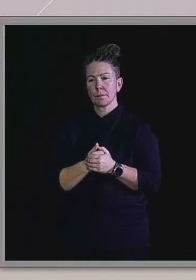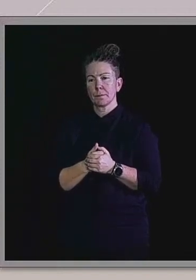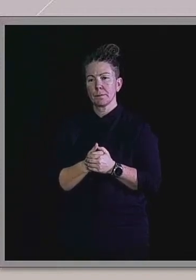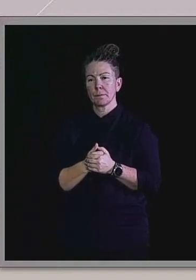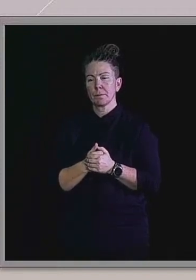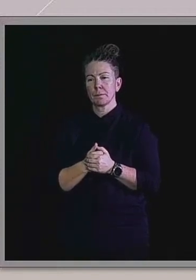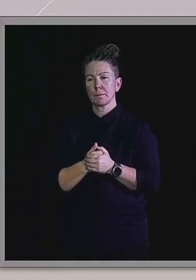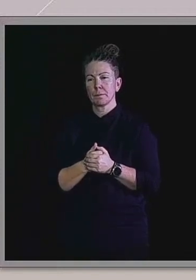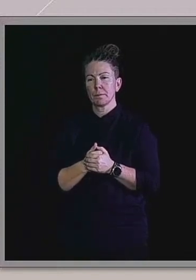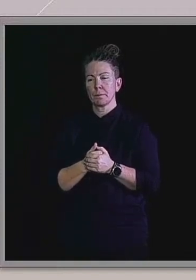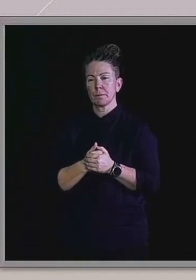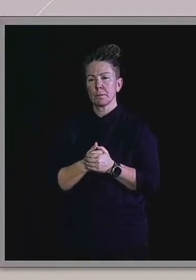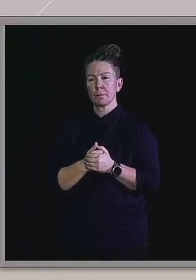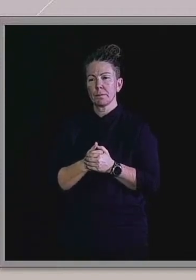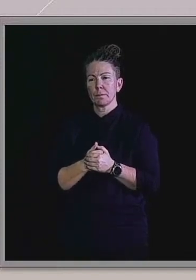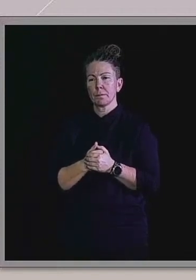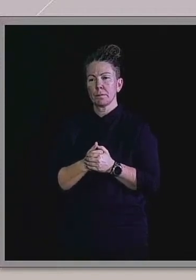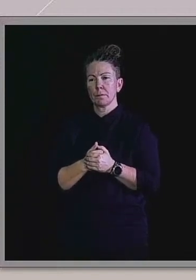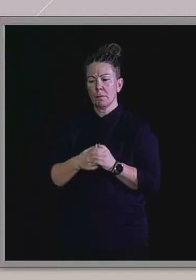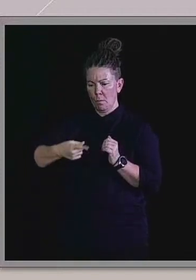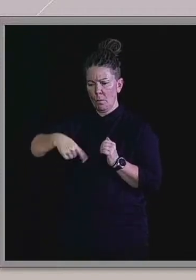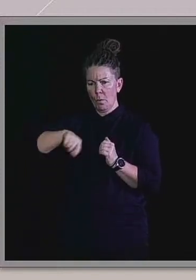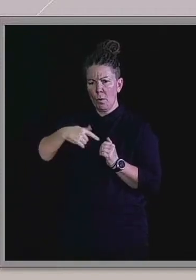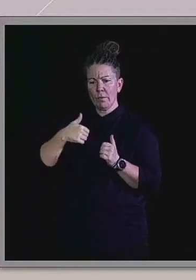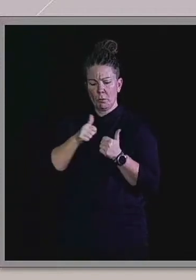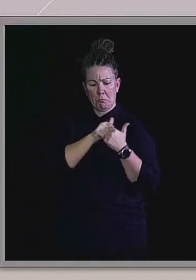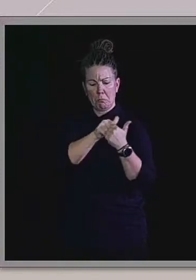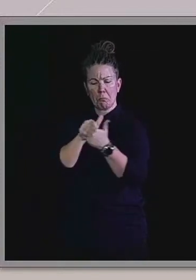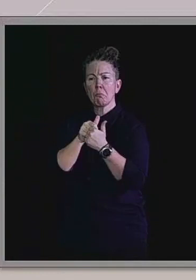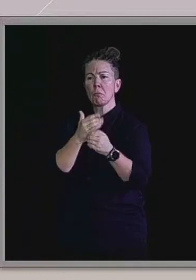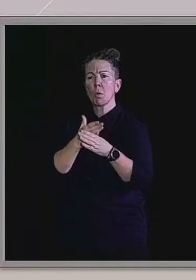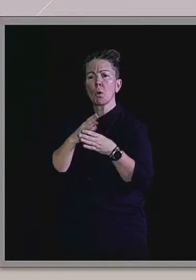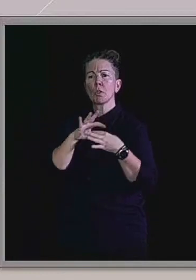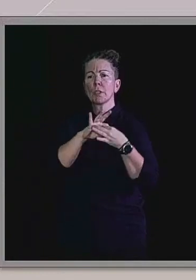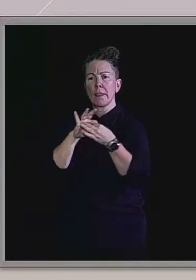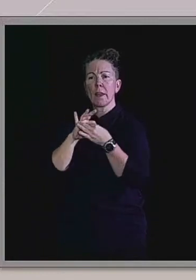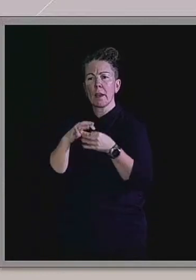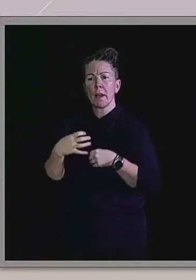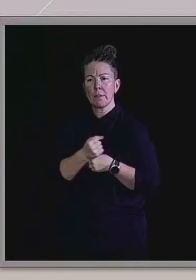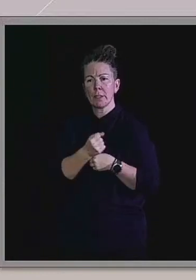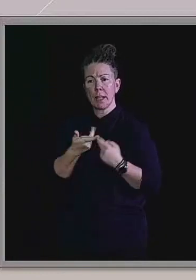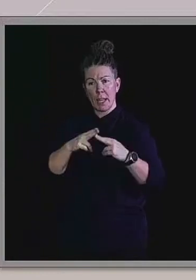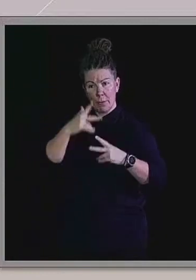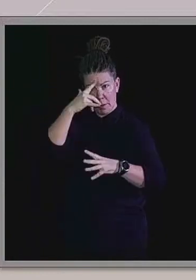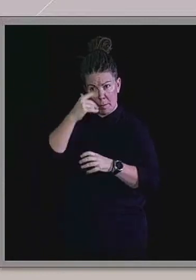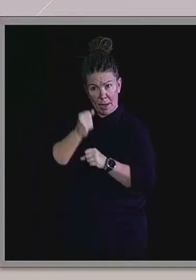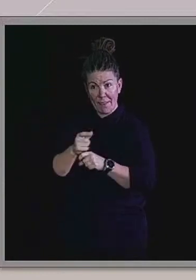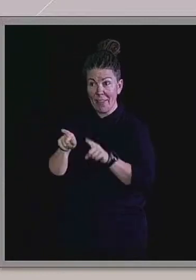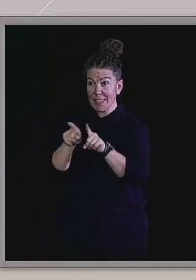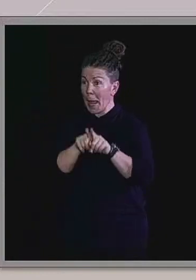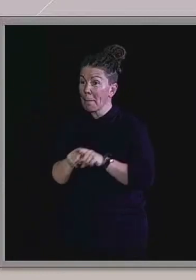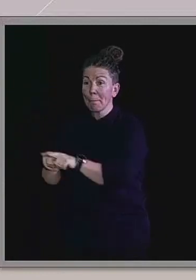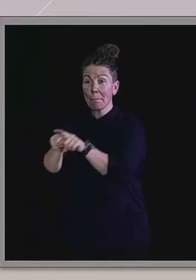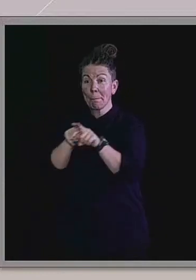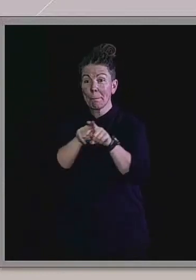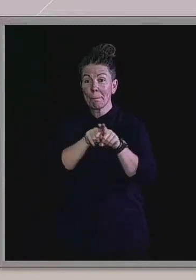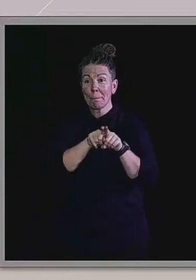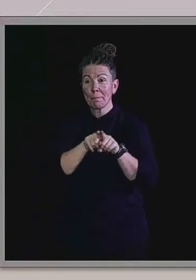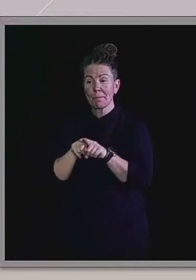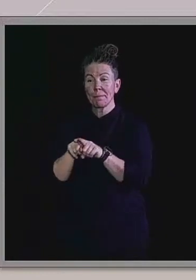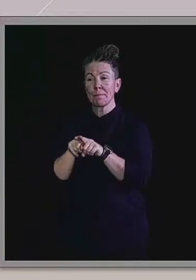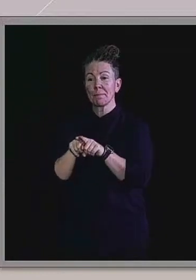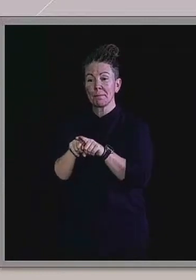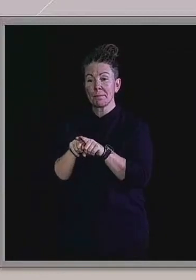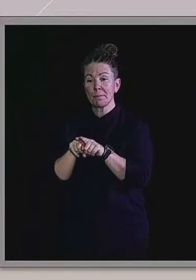and all of us, kind of work together, because if we all believe in the same thing, that